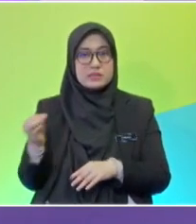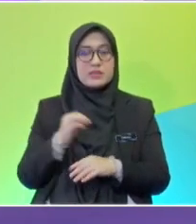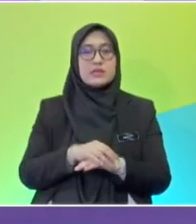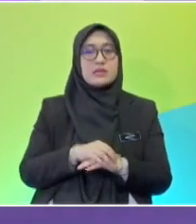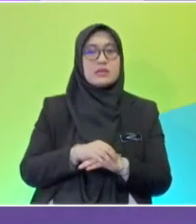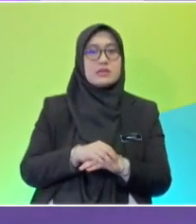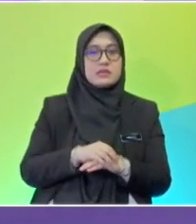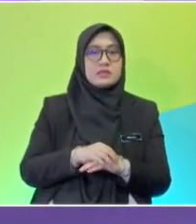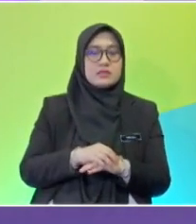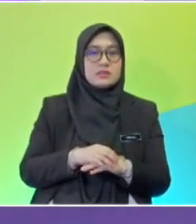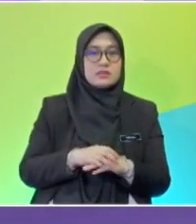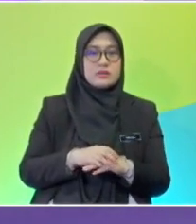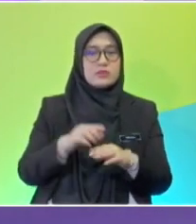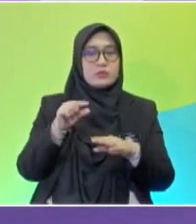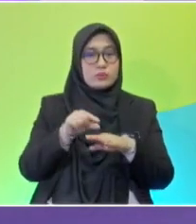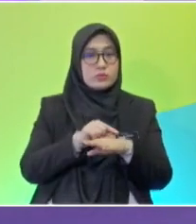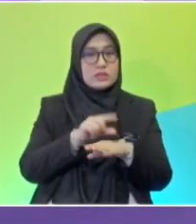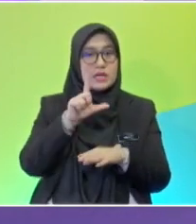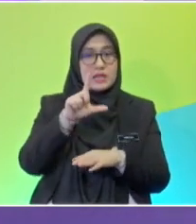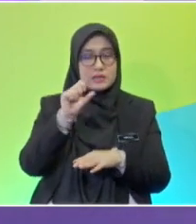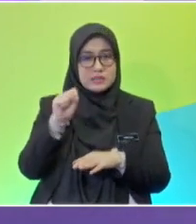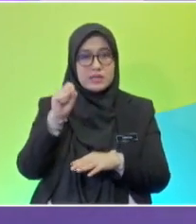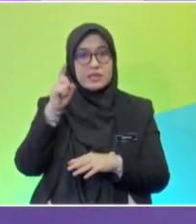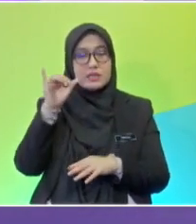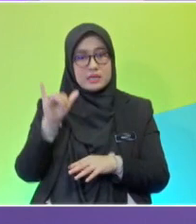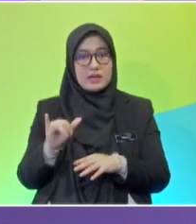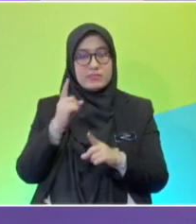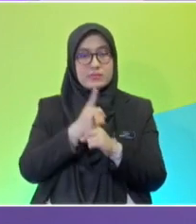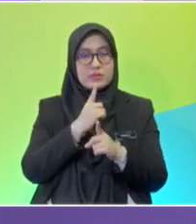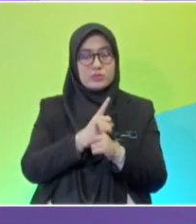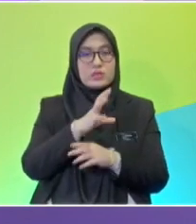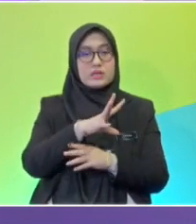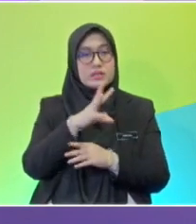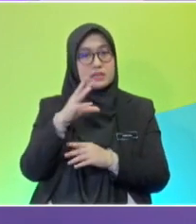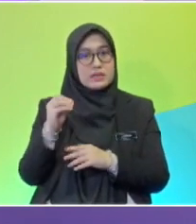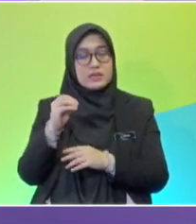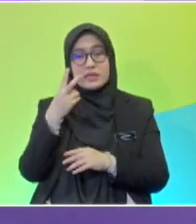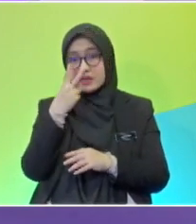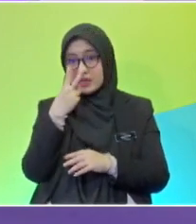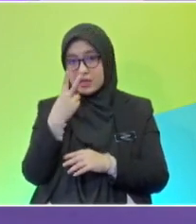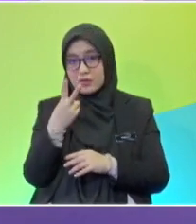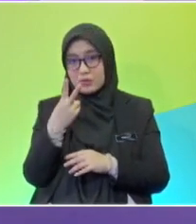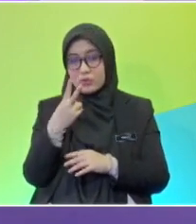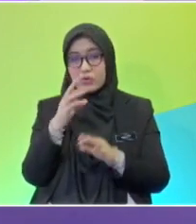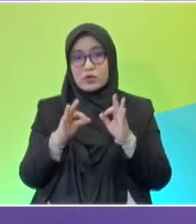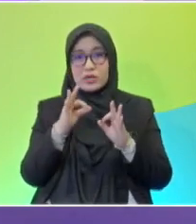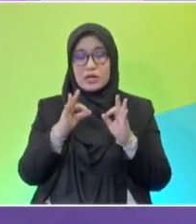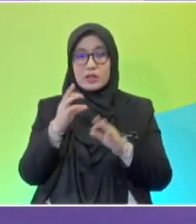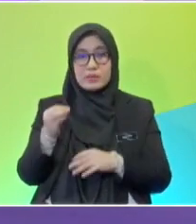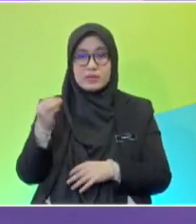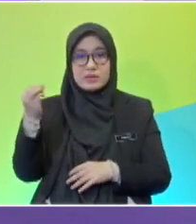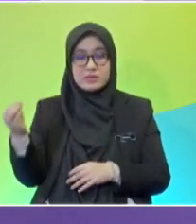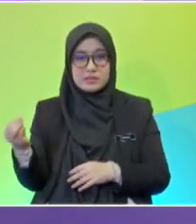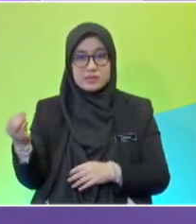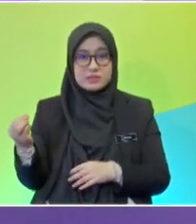and more importantly, number two, check and see if the material used is relevant to